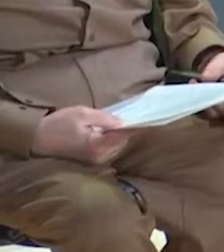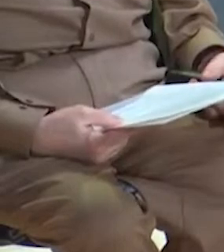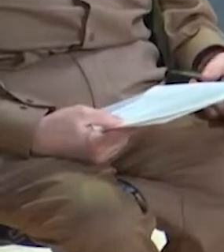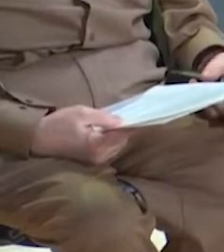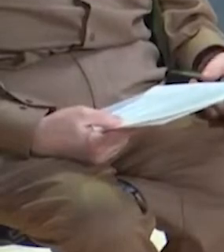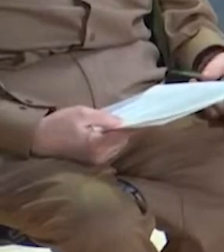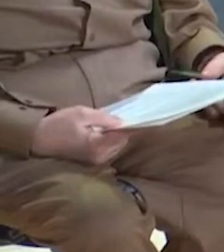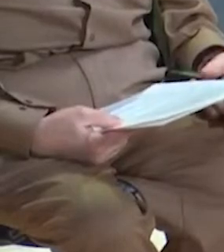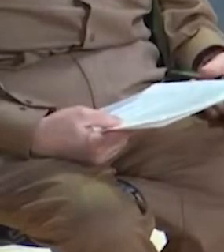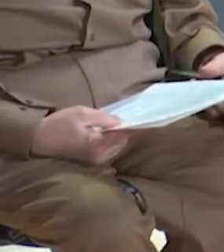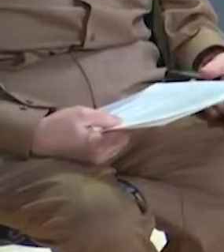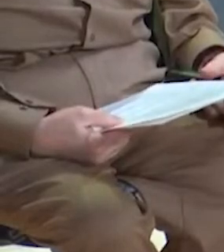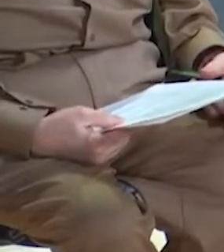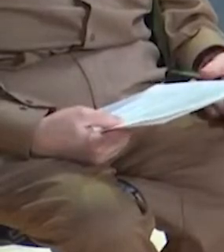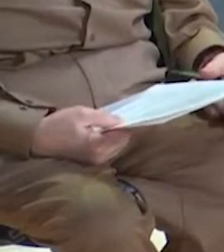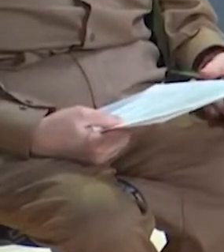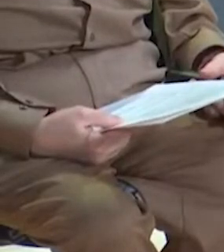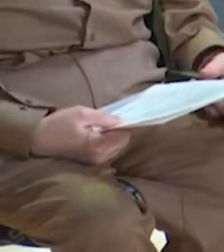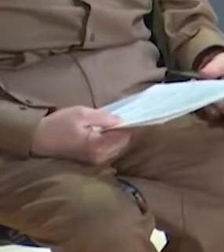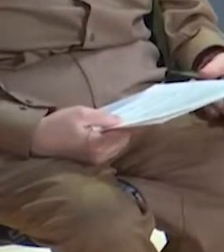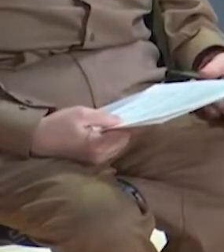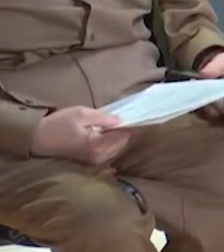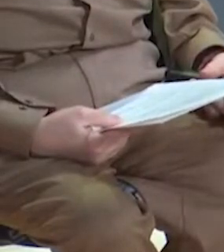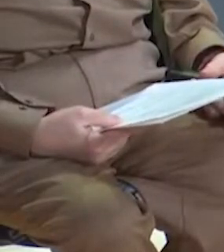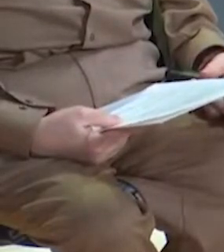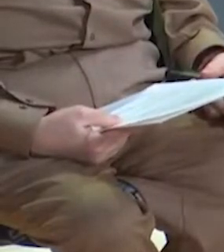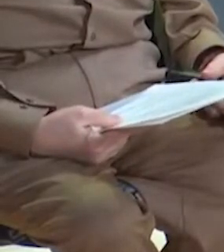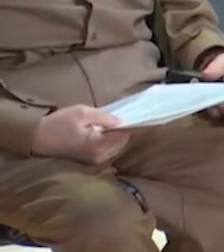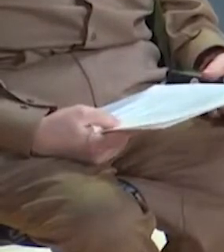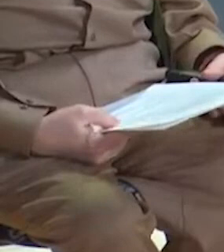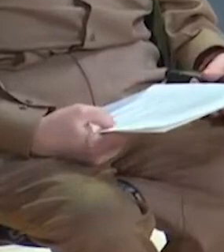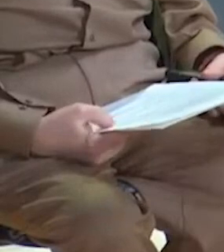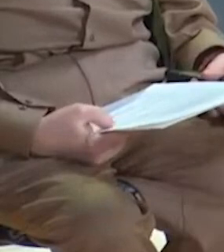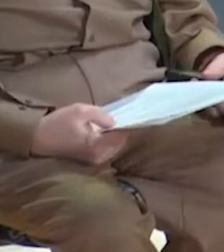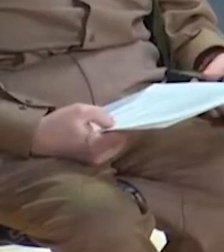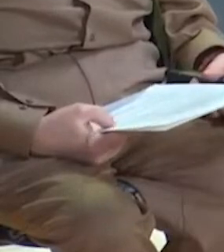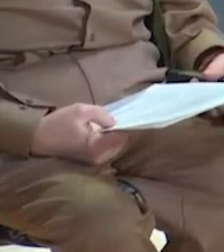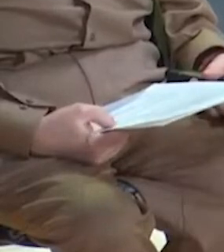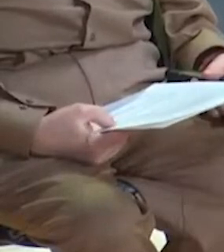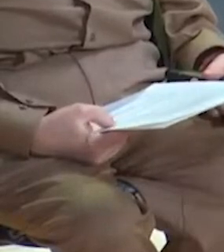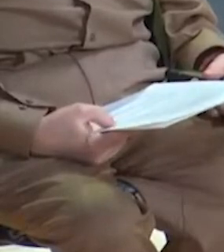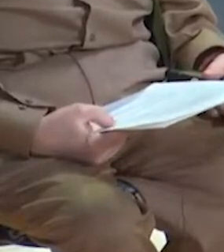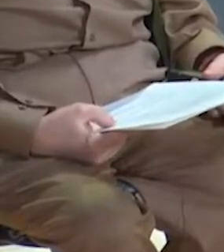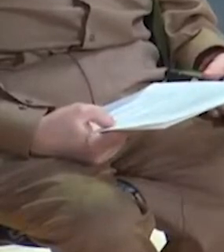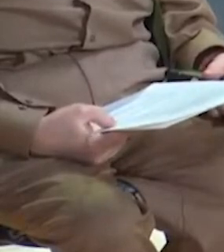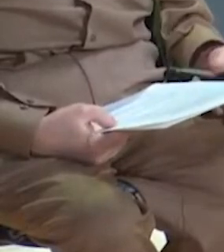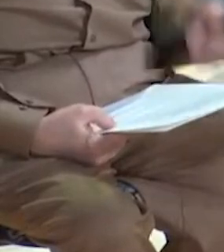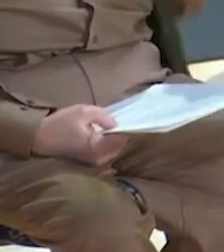lot of work with the trying to get our youth engaged with our cultural traditions.